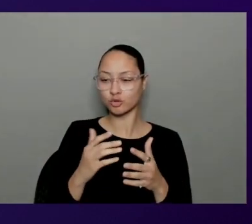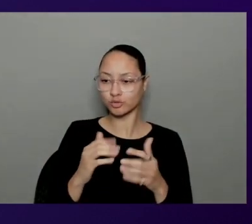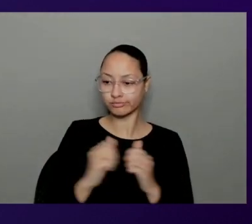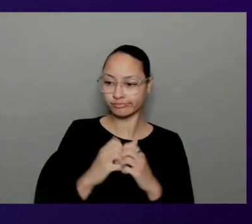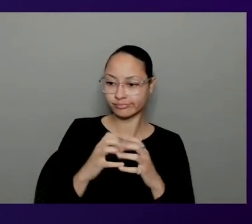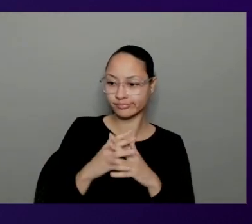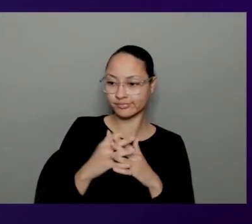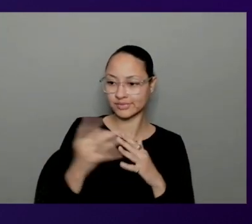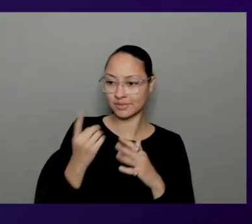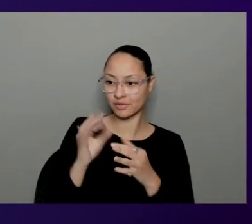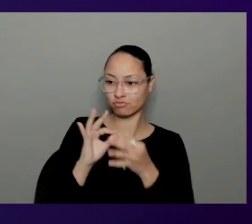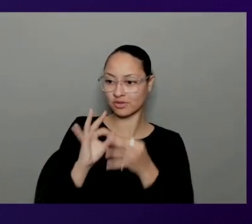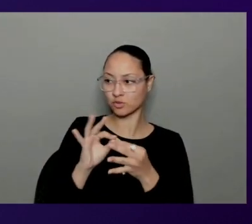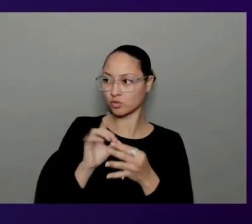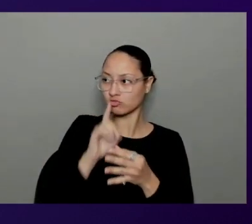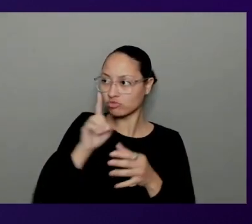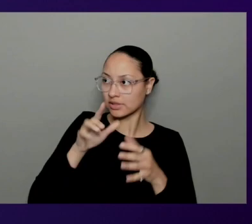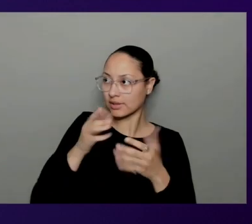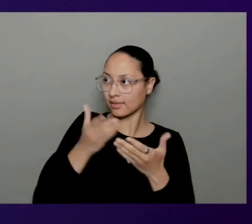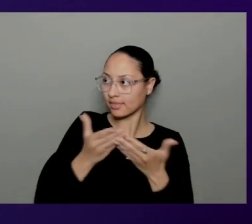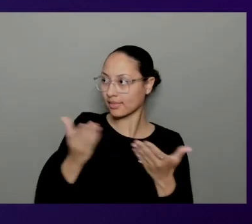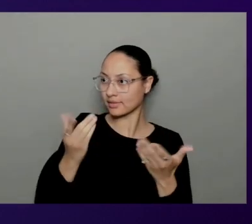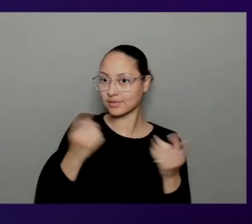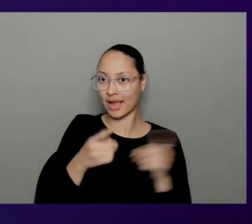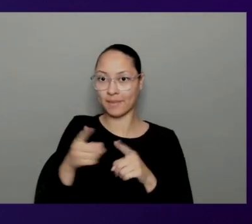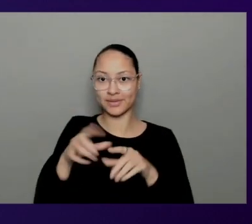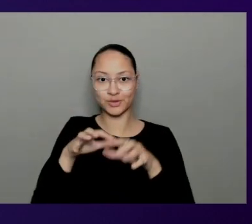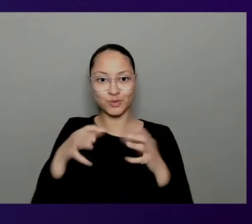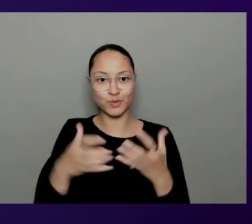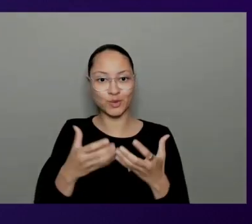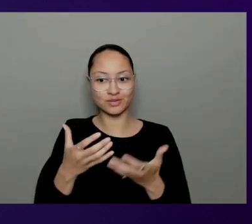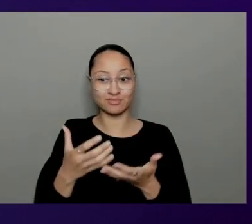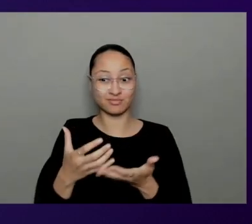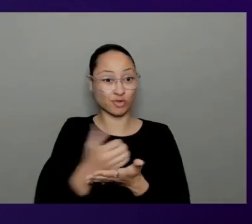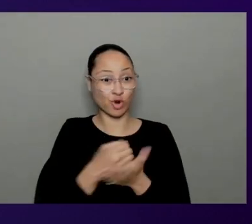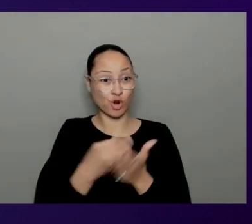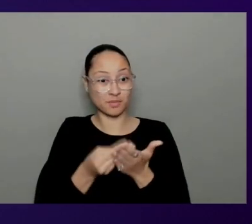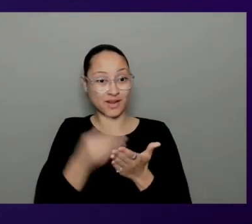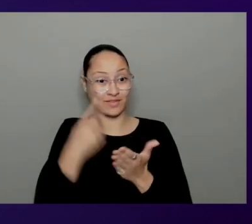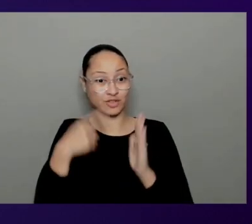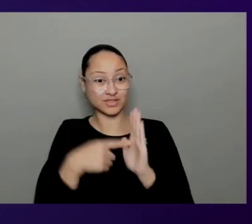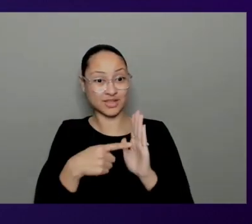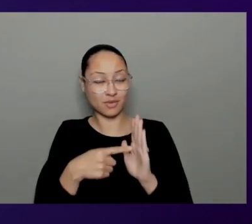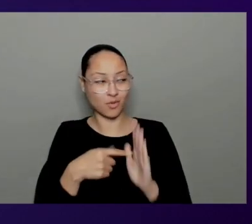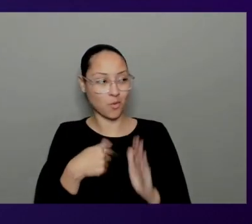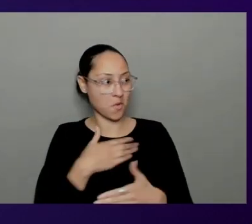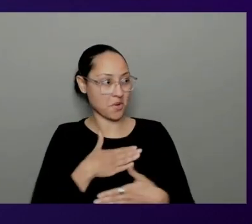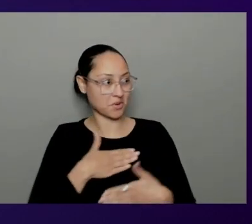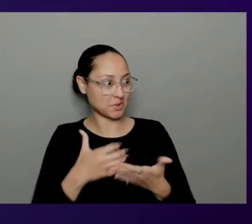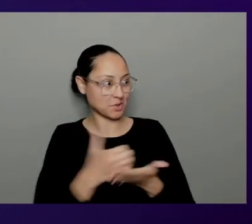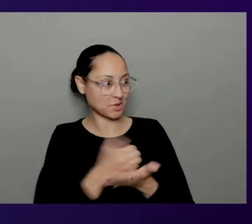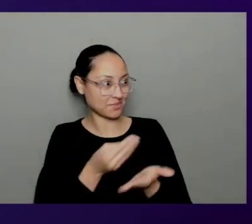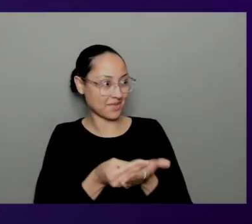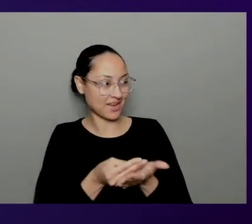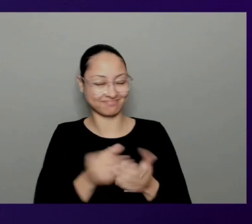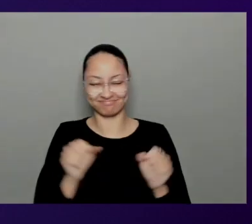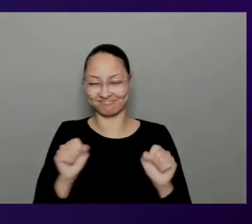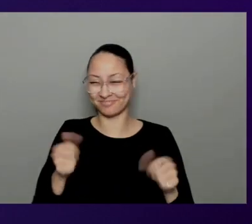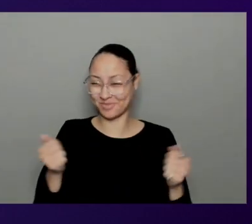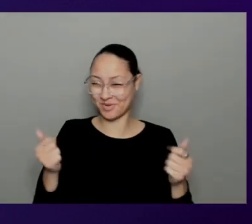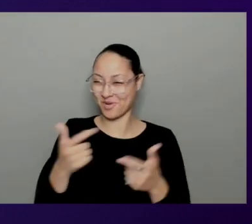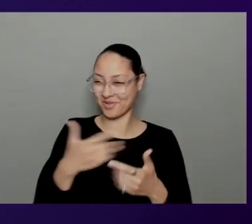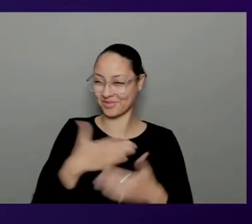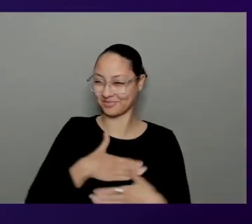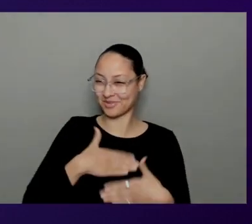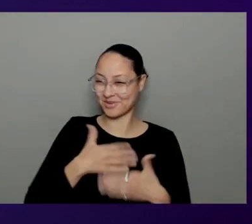making money, things of that nature. I like making money. I think everybody likes making money. Yeah. I'm in already. Perfect. So let's dive